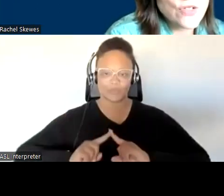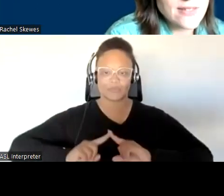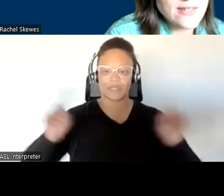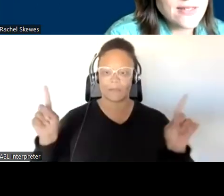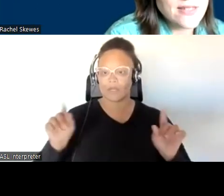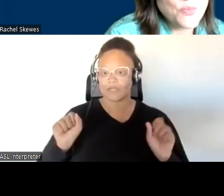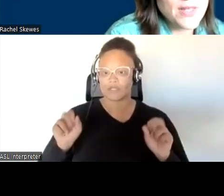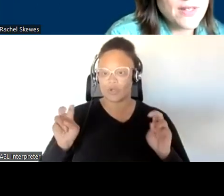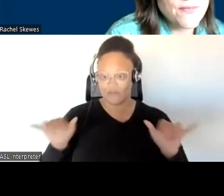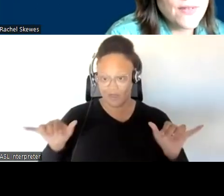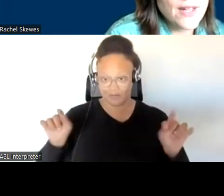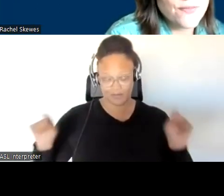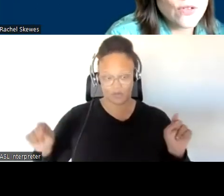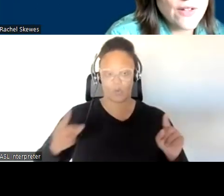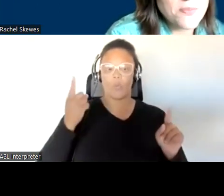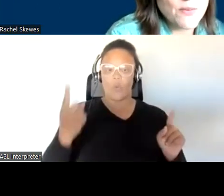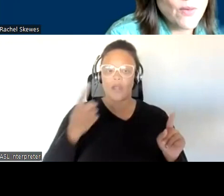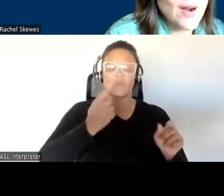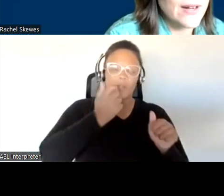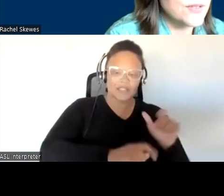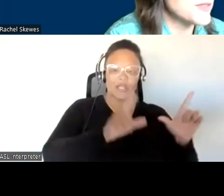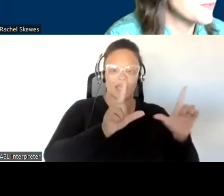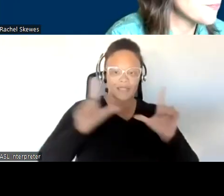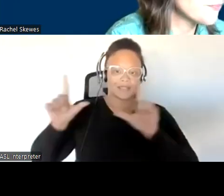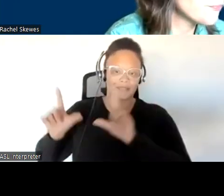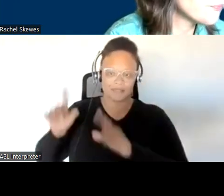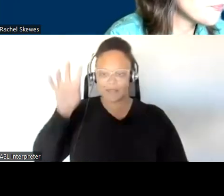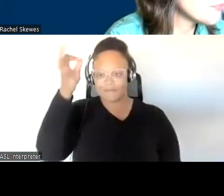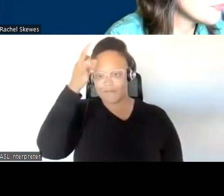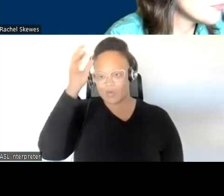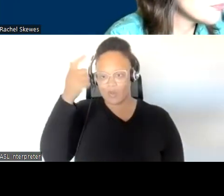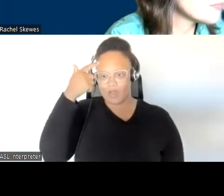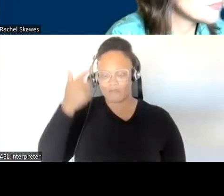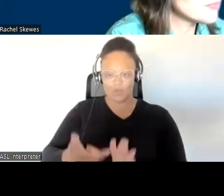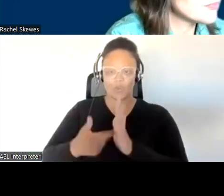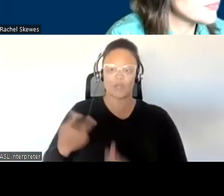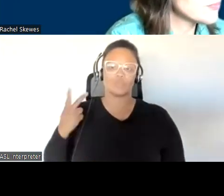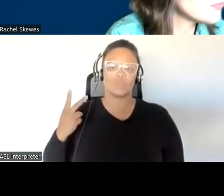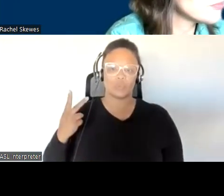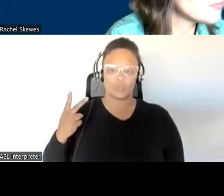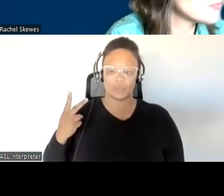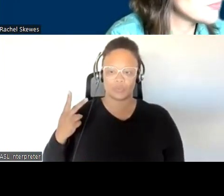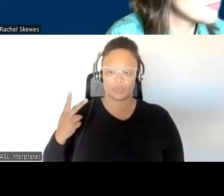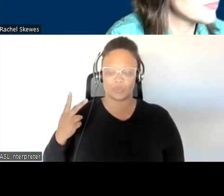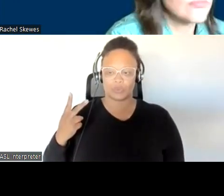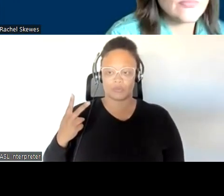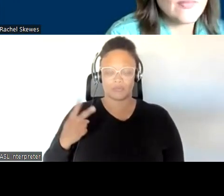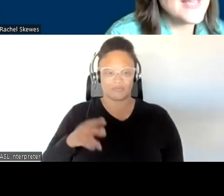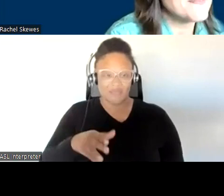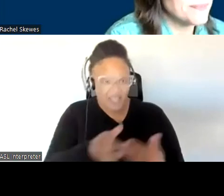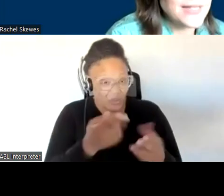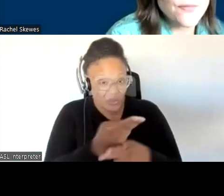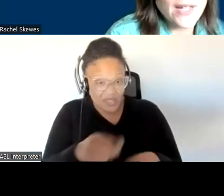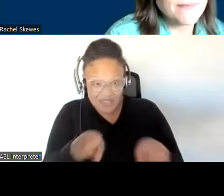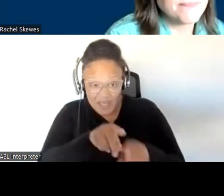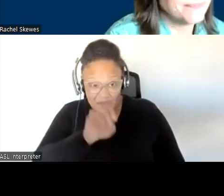each license. That's what the federal government requires. But it will be under the same EIN.